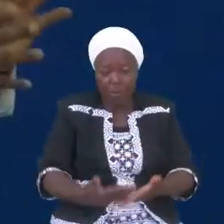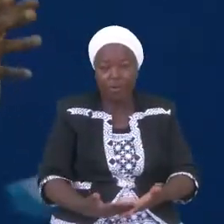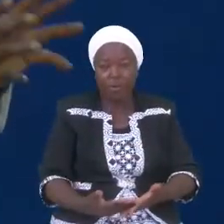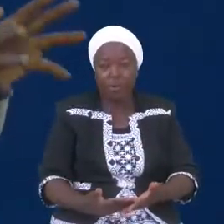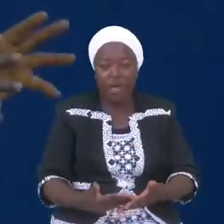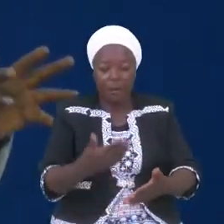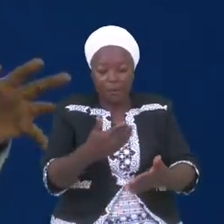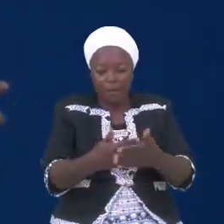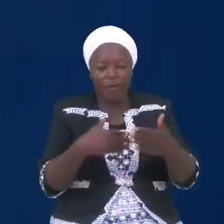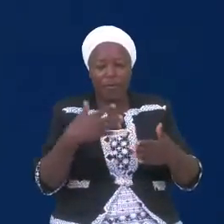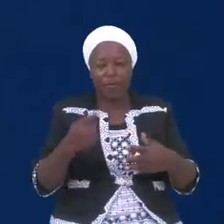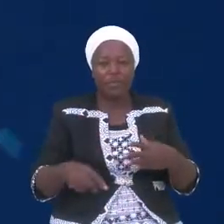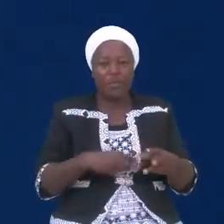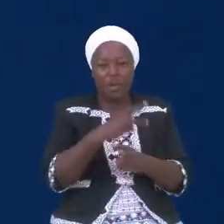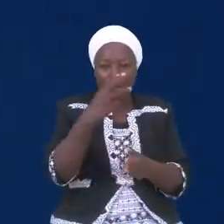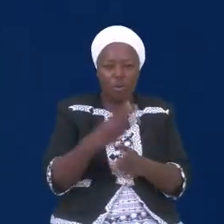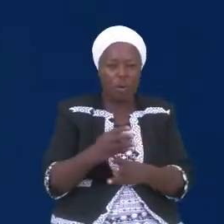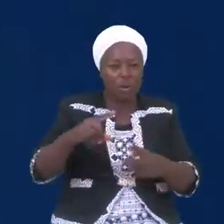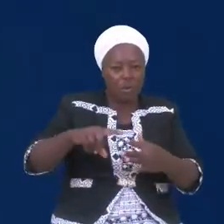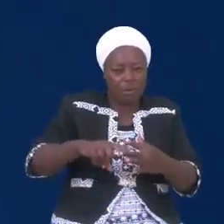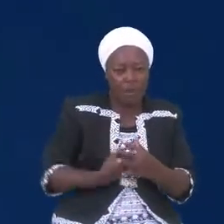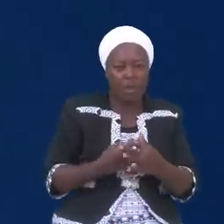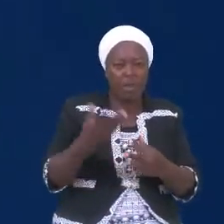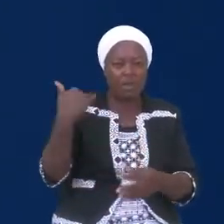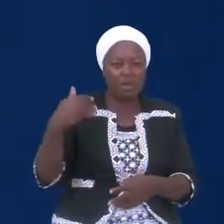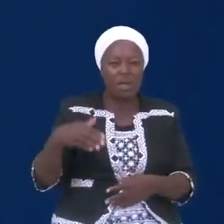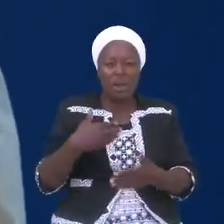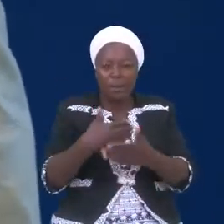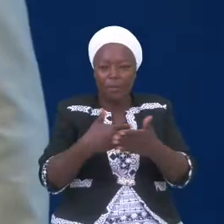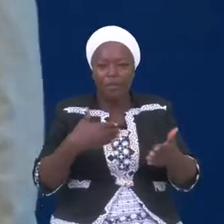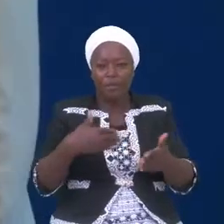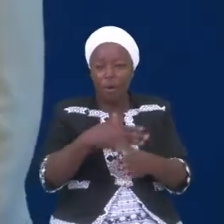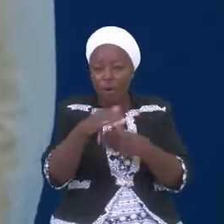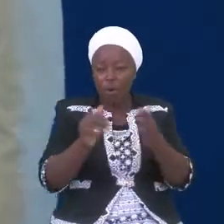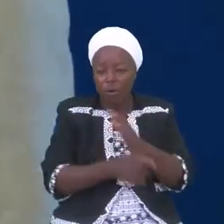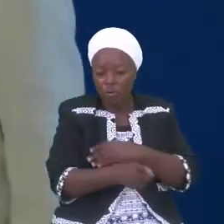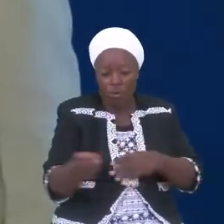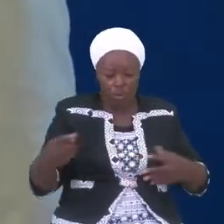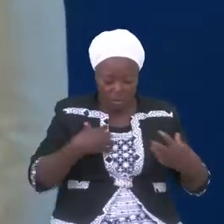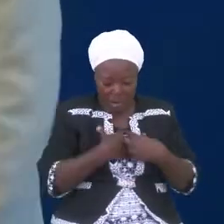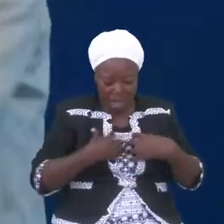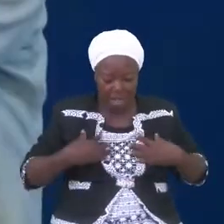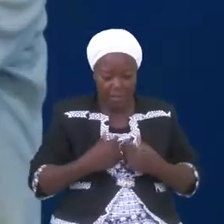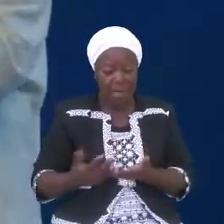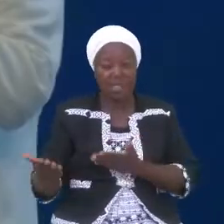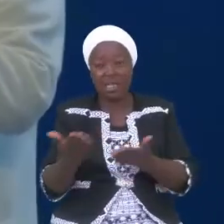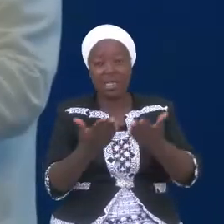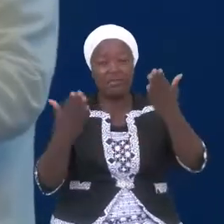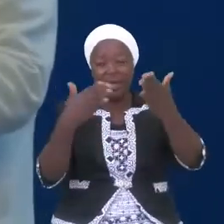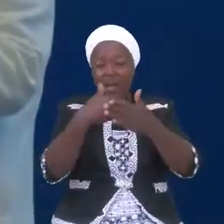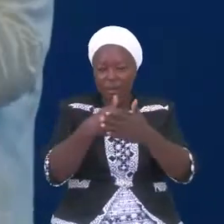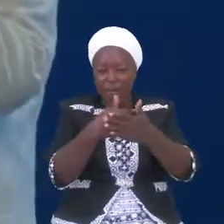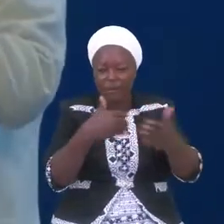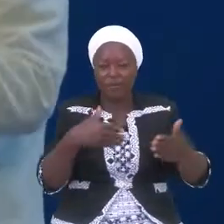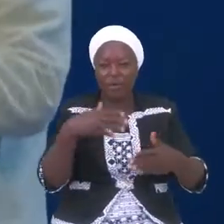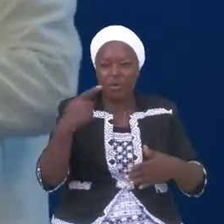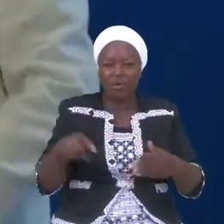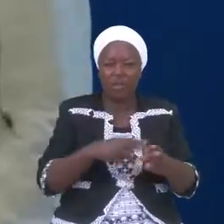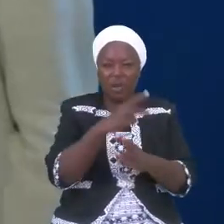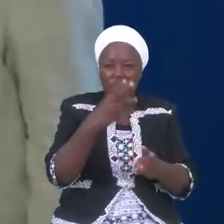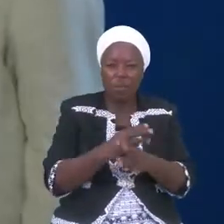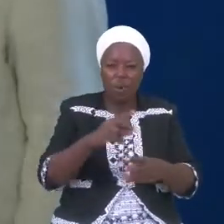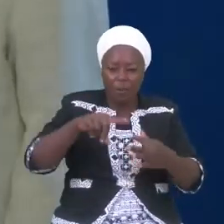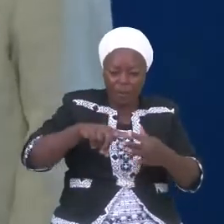the world began. Before those animal sacrifices. Before the